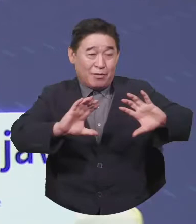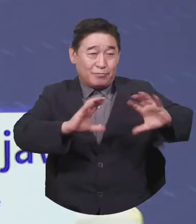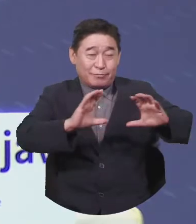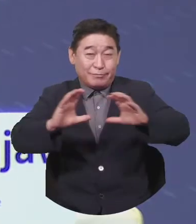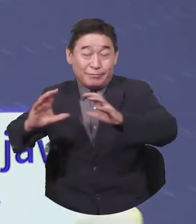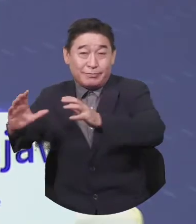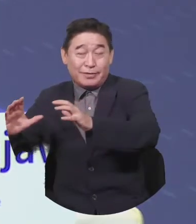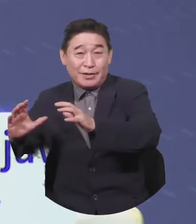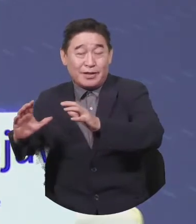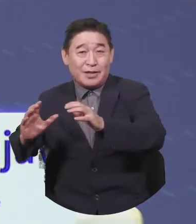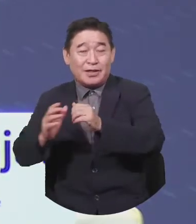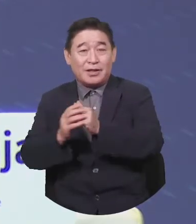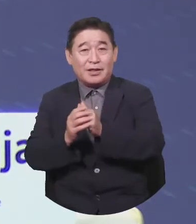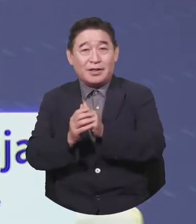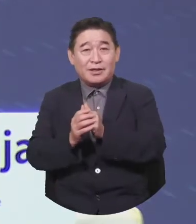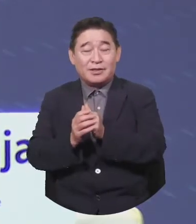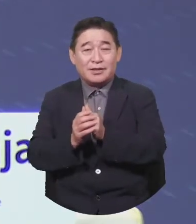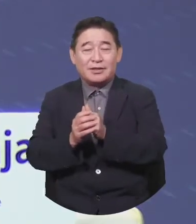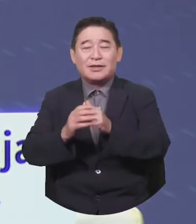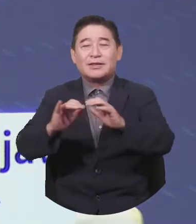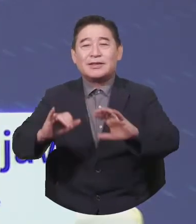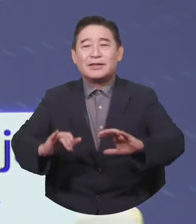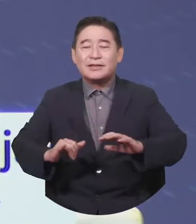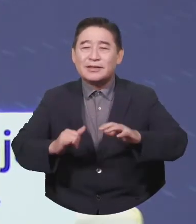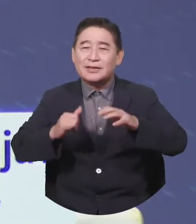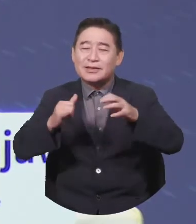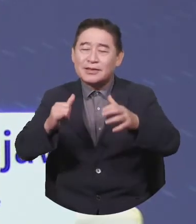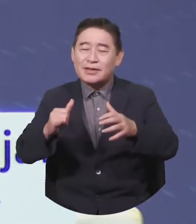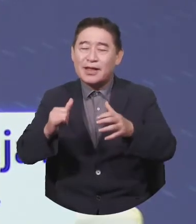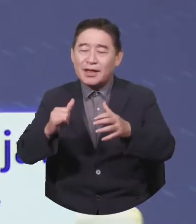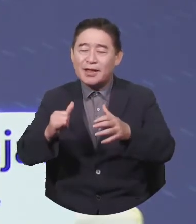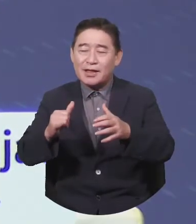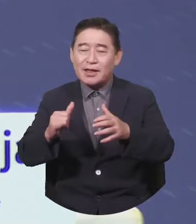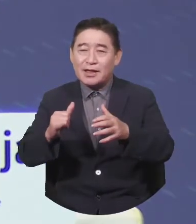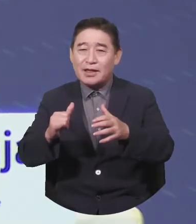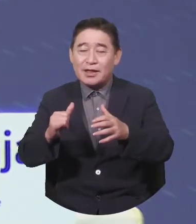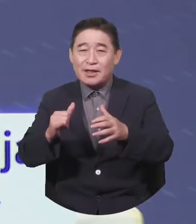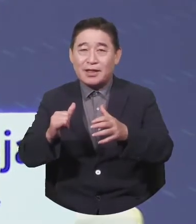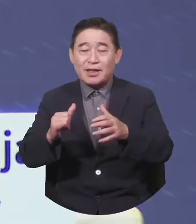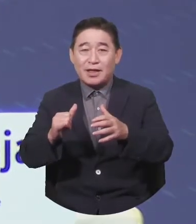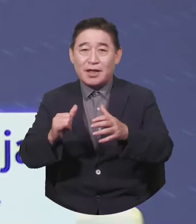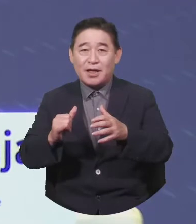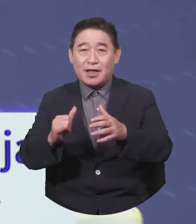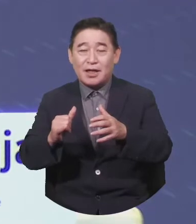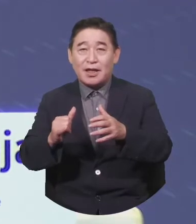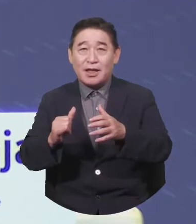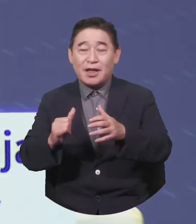our global agenda through this development cooperation